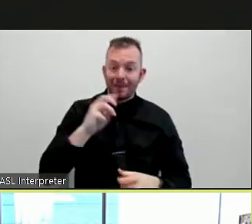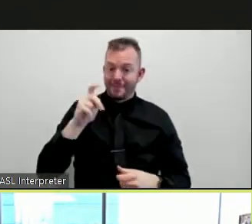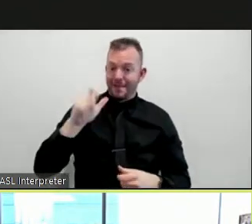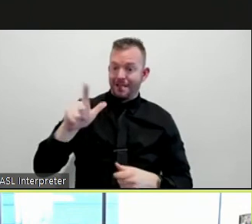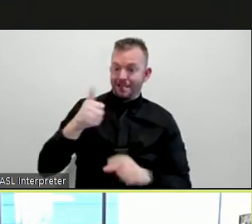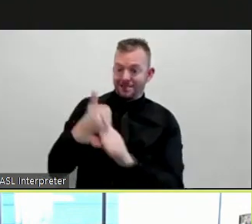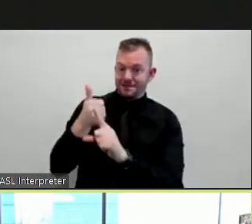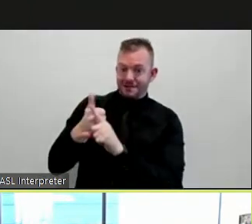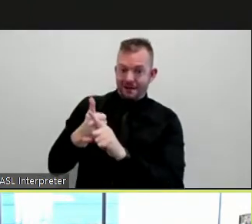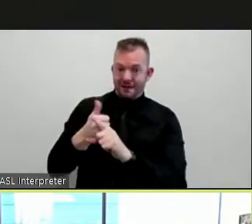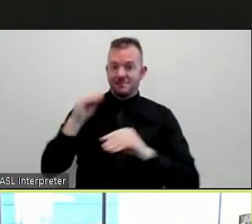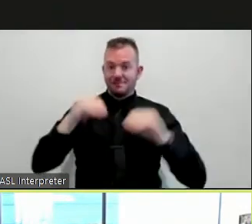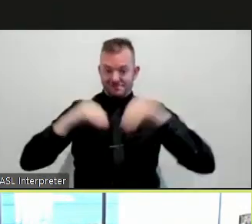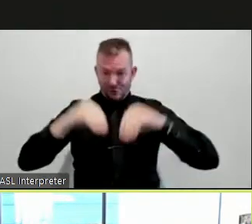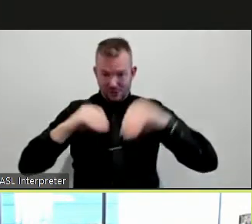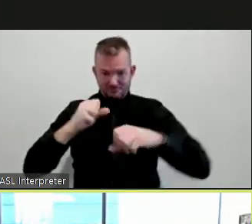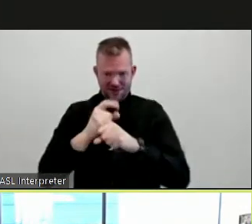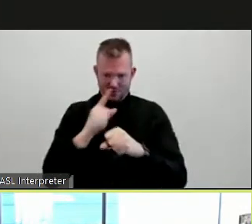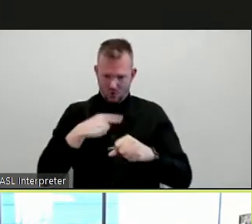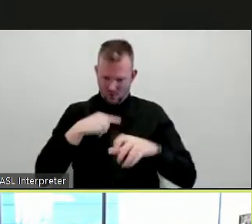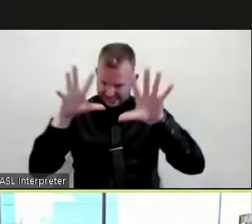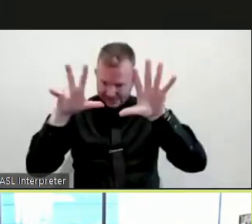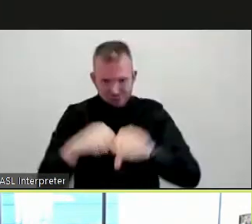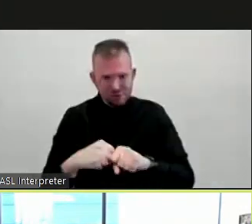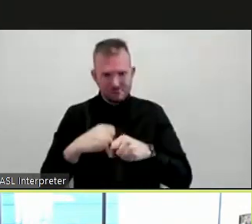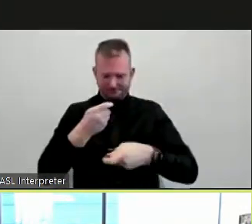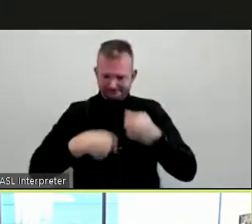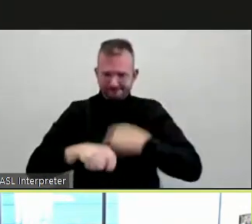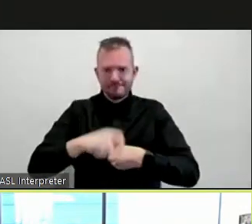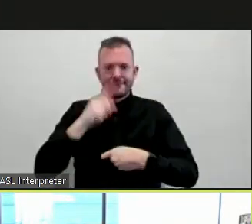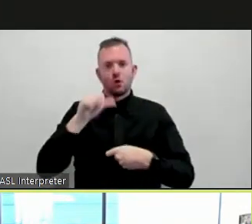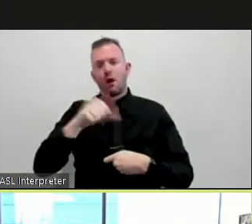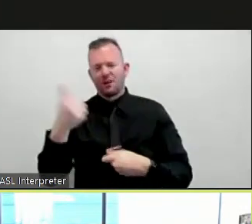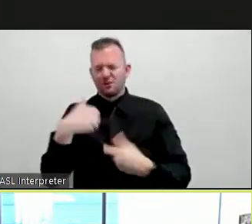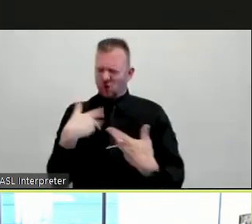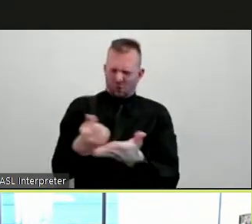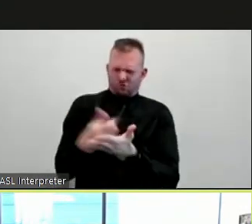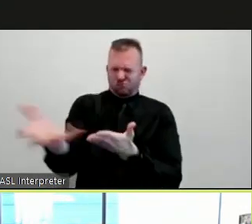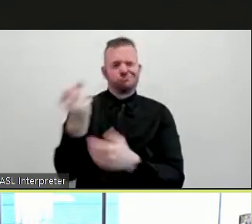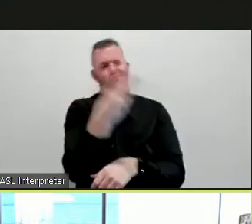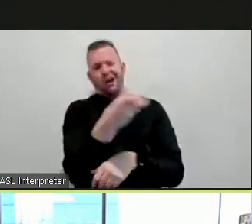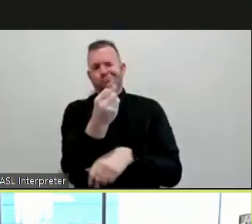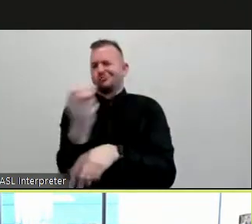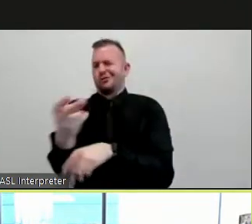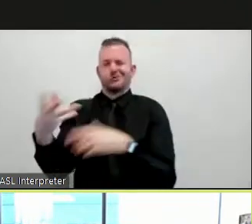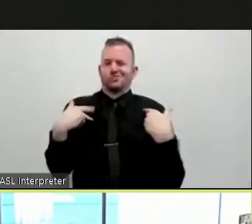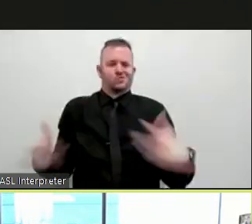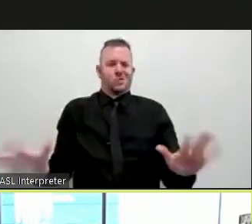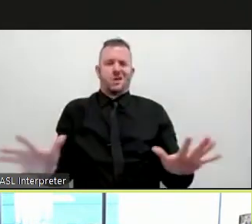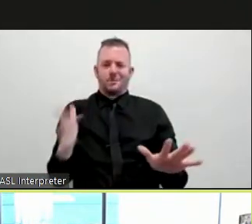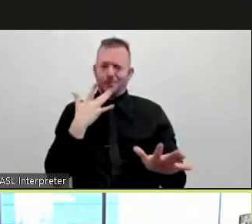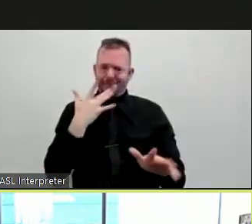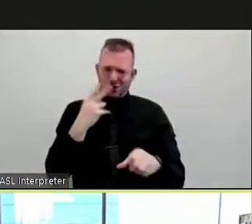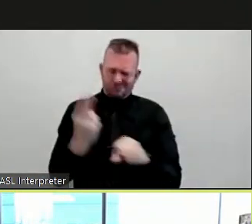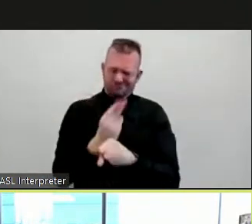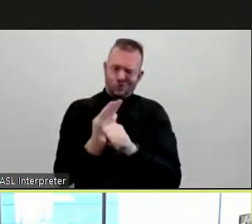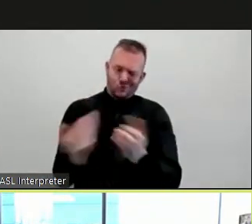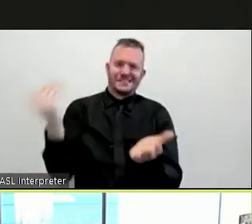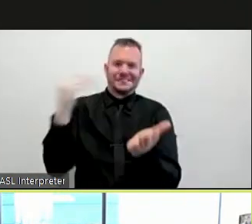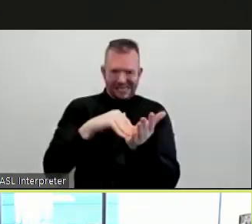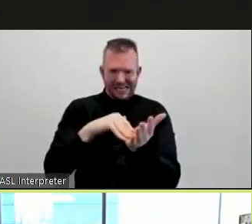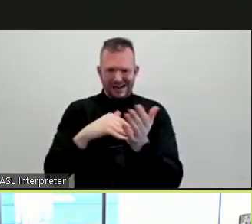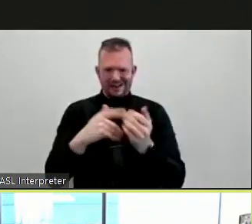we're doing everything we can to keep waste out of landfills, but also repurposing